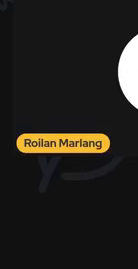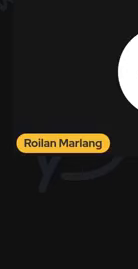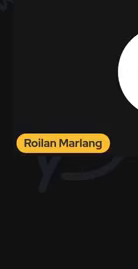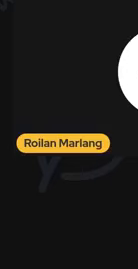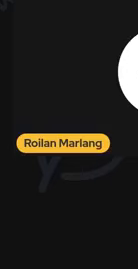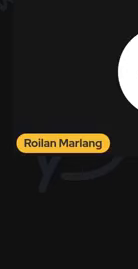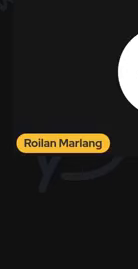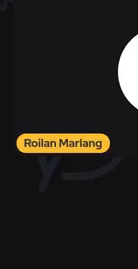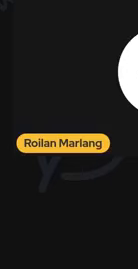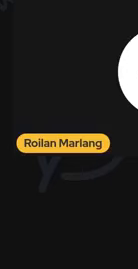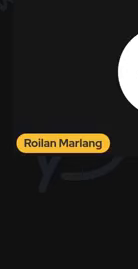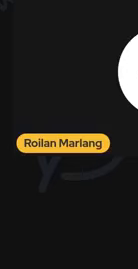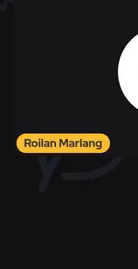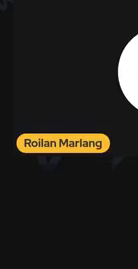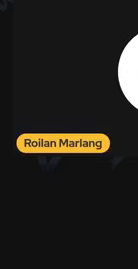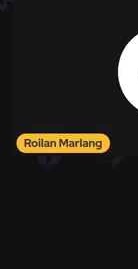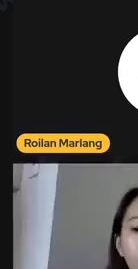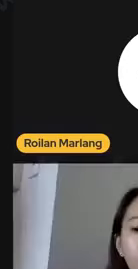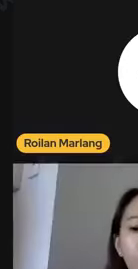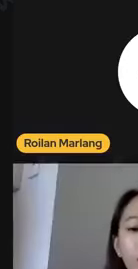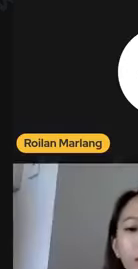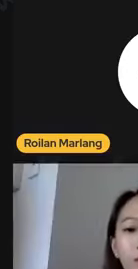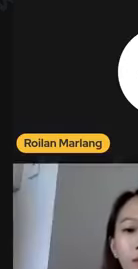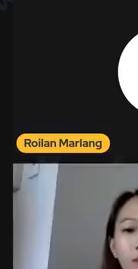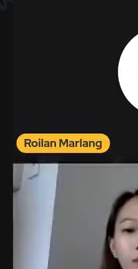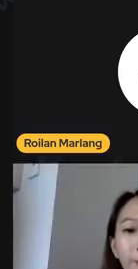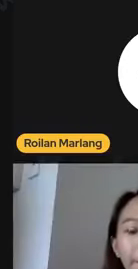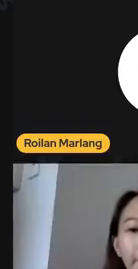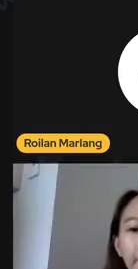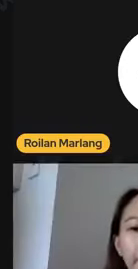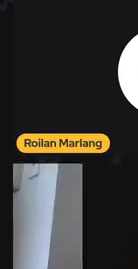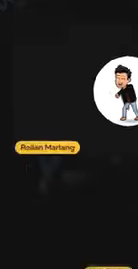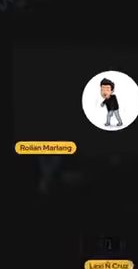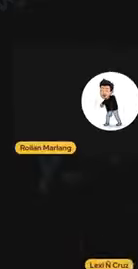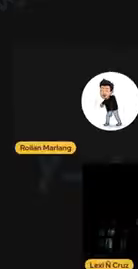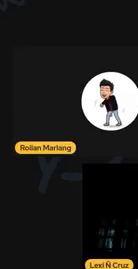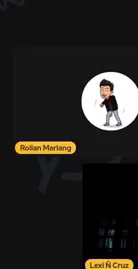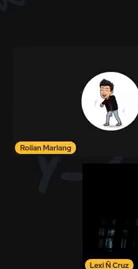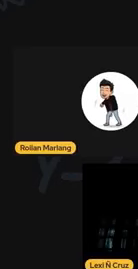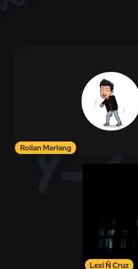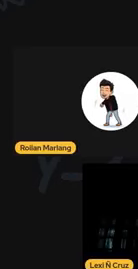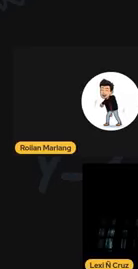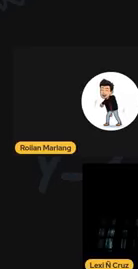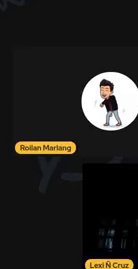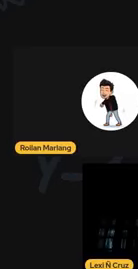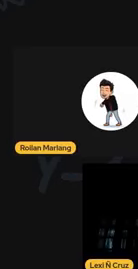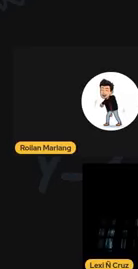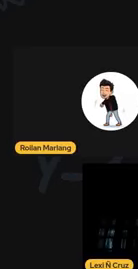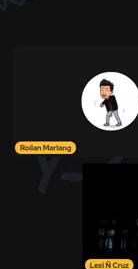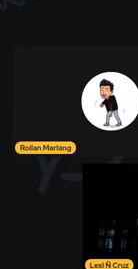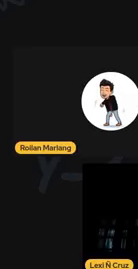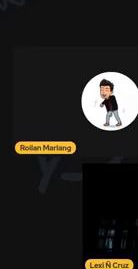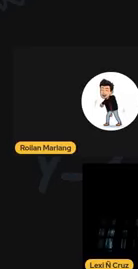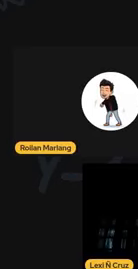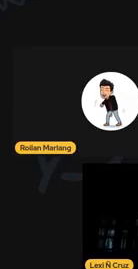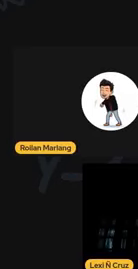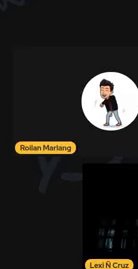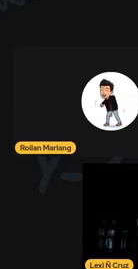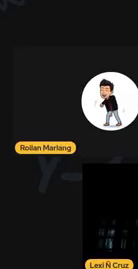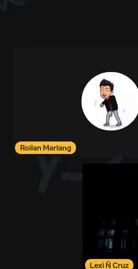5 times a day. And it's not supposed to be morbid, but rather to let